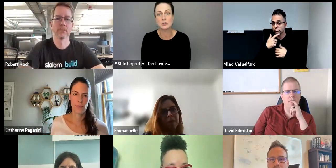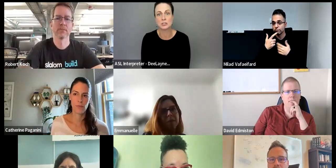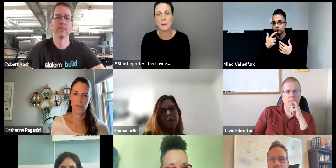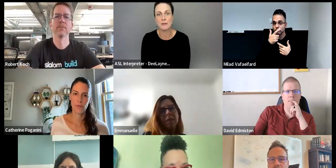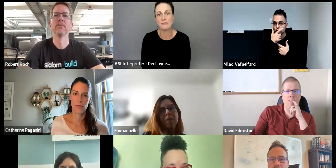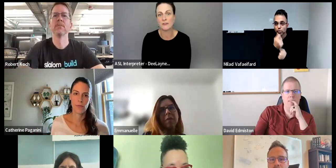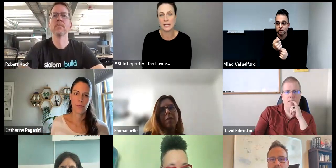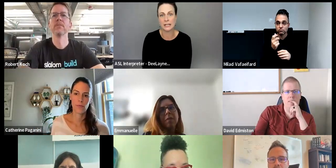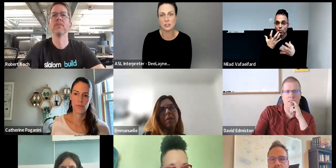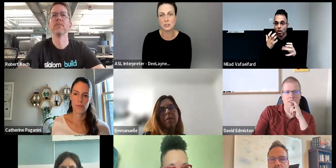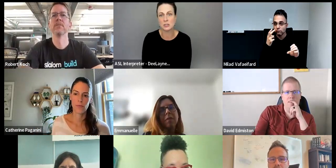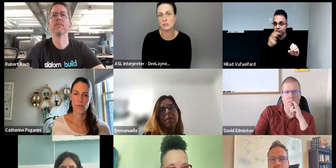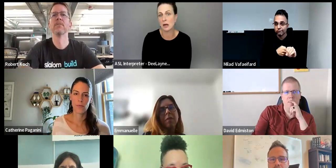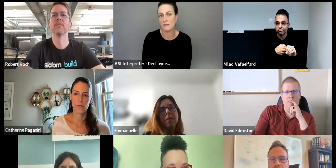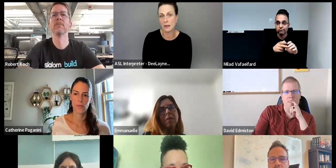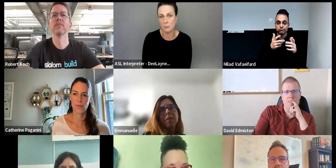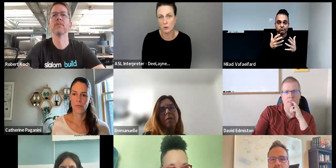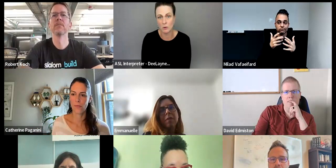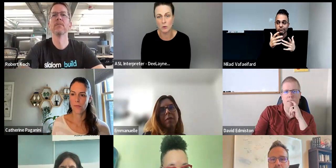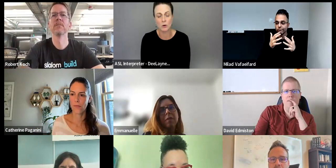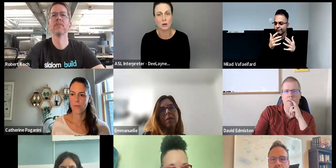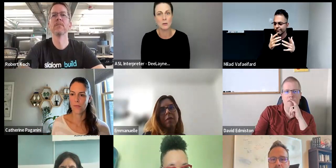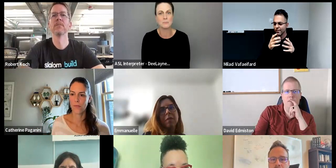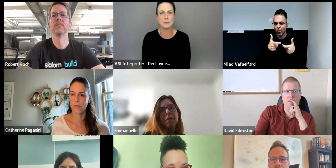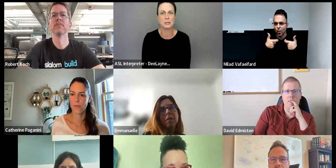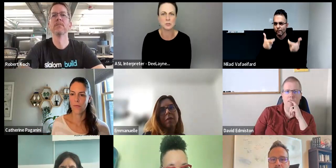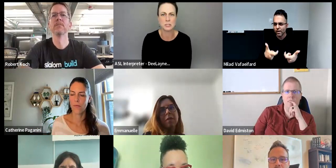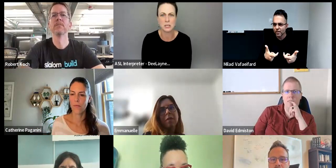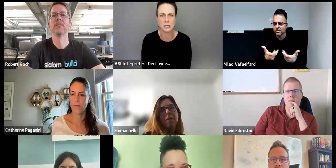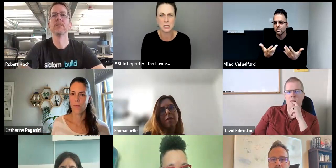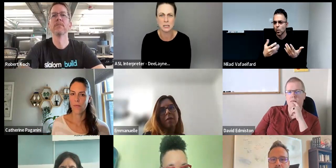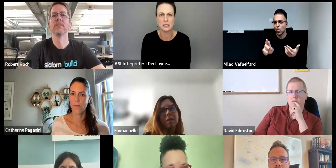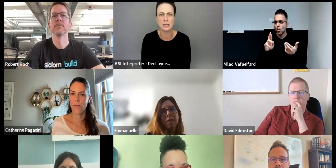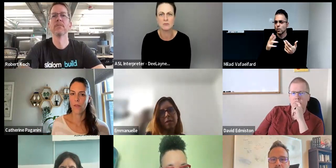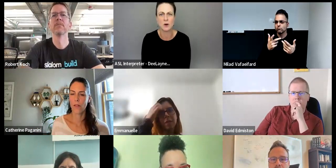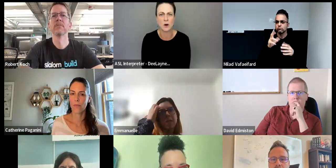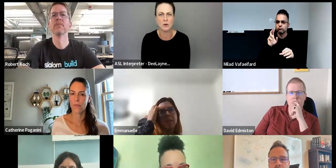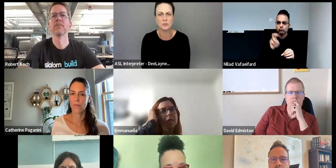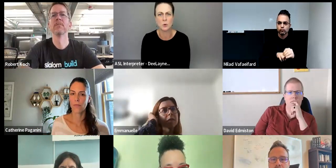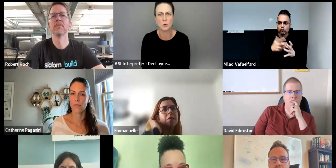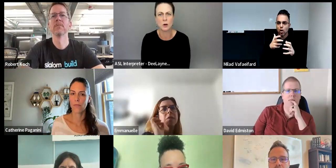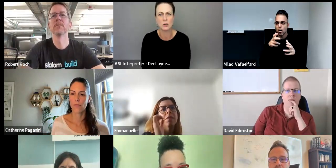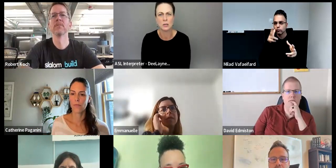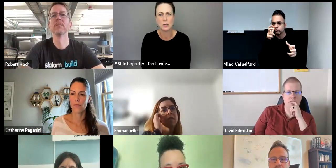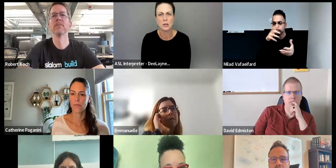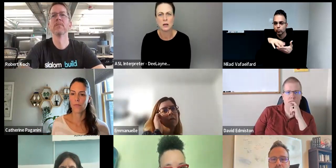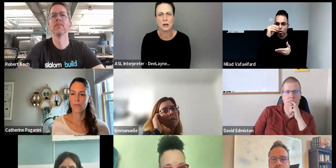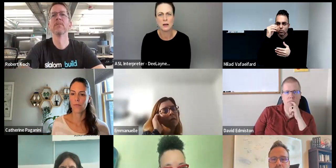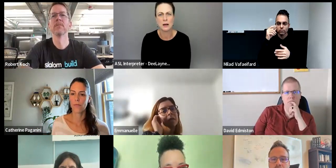is there some finances available or people interested in getting involved or